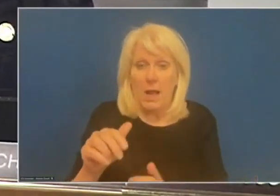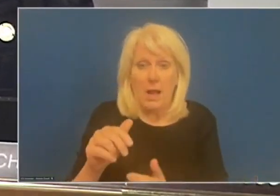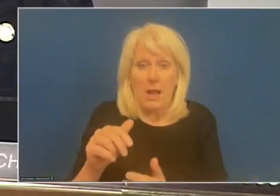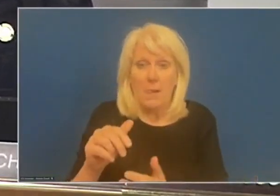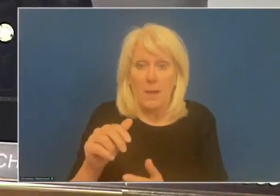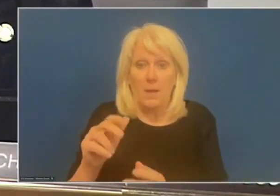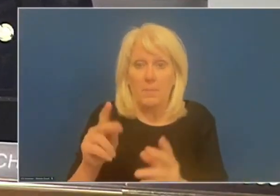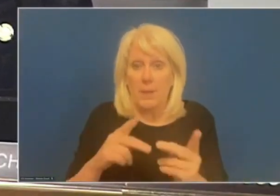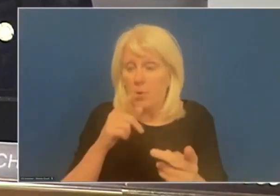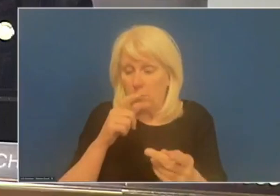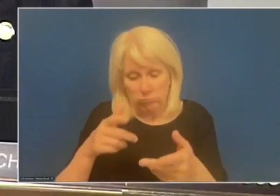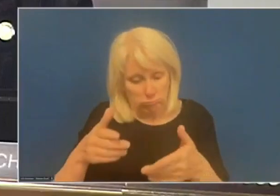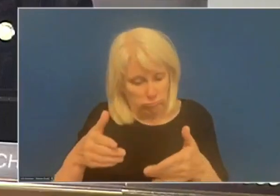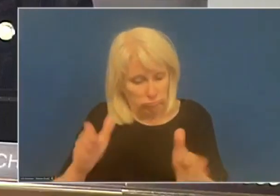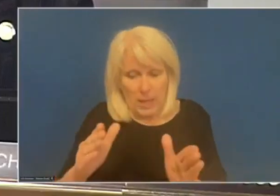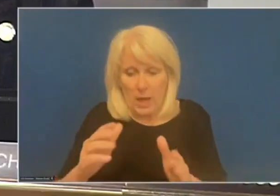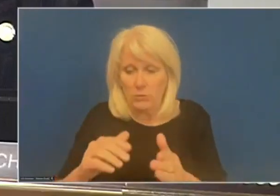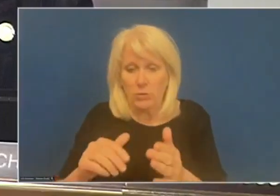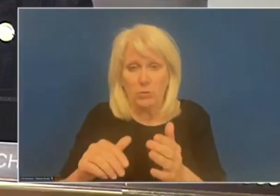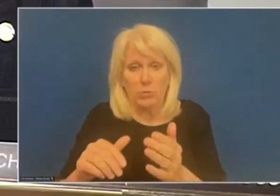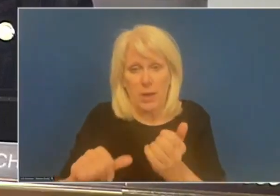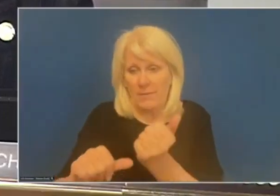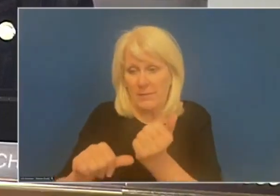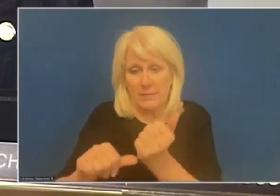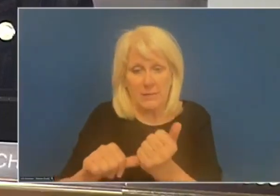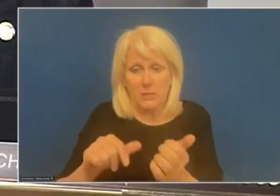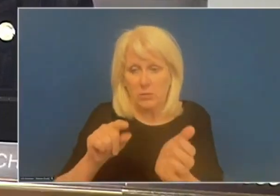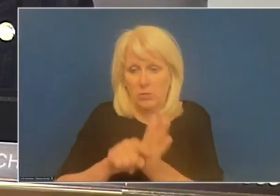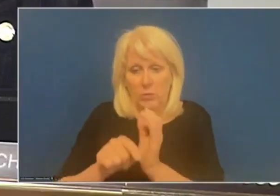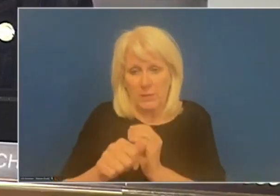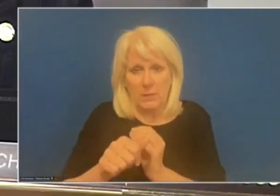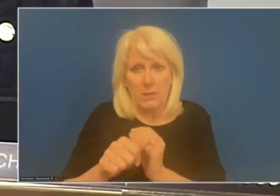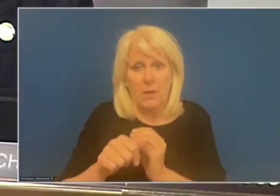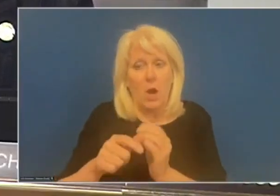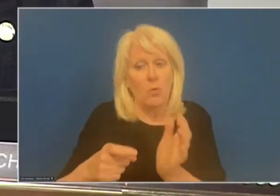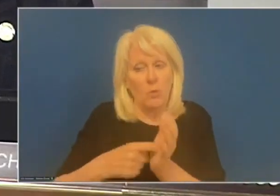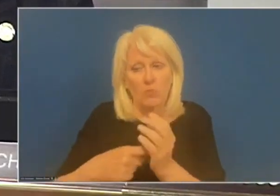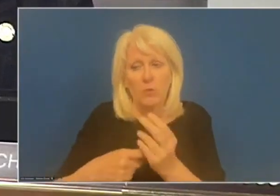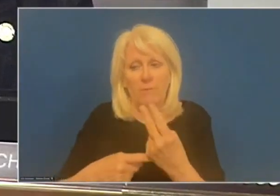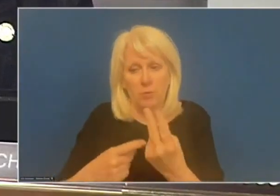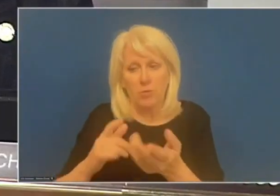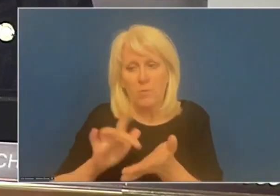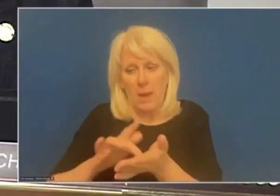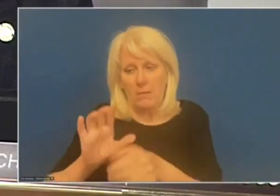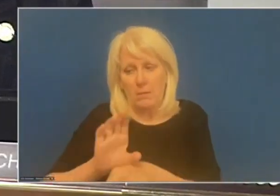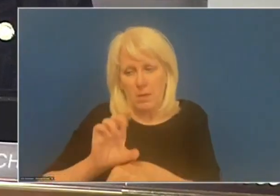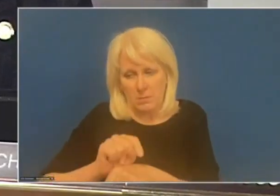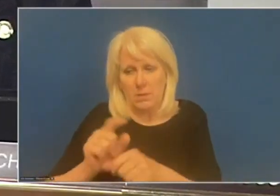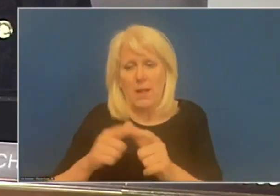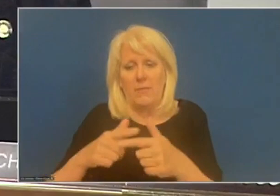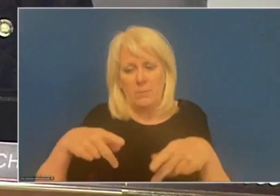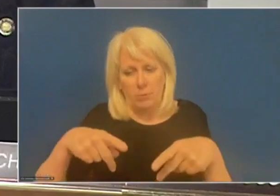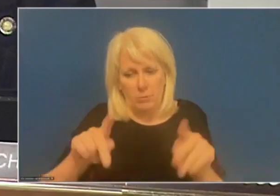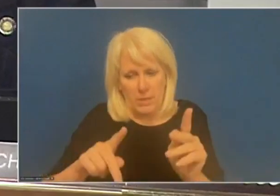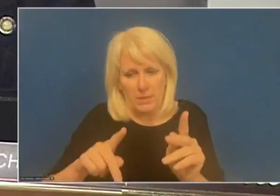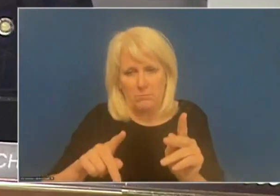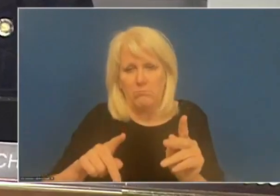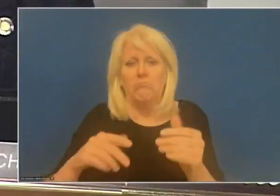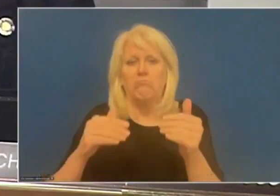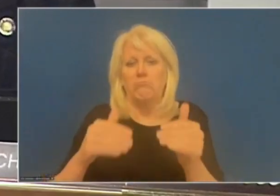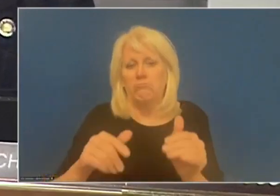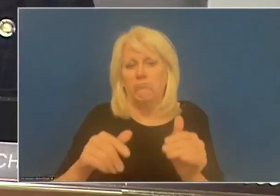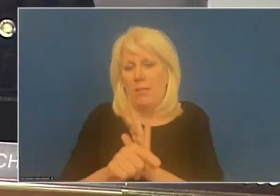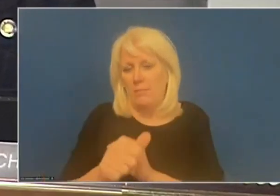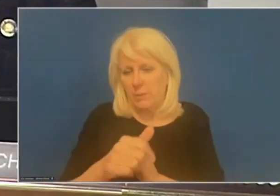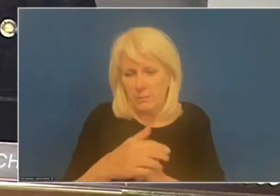assisted suicide has at least 2 medical consults before that is granted. I think for a